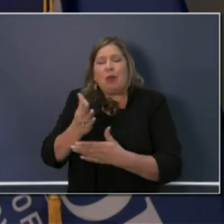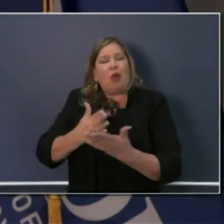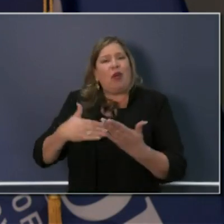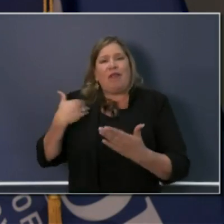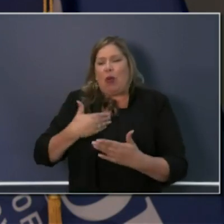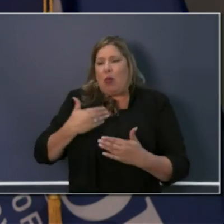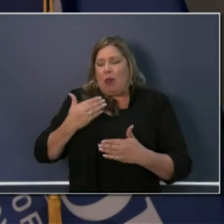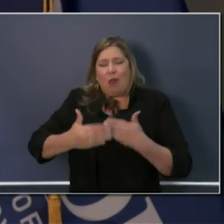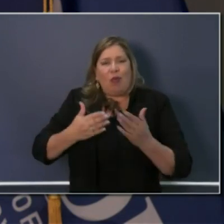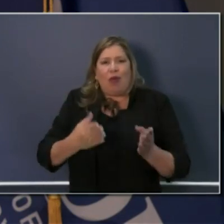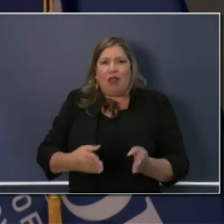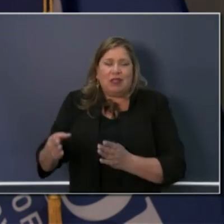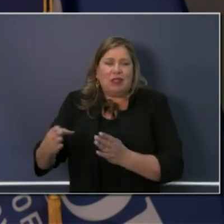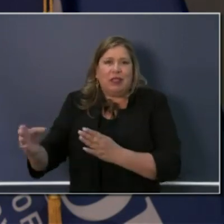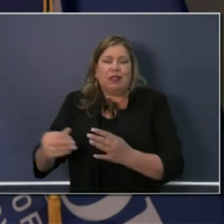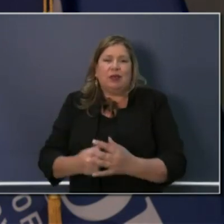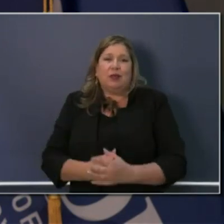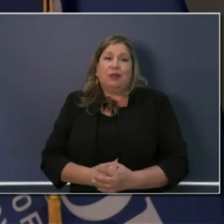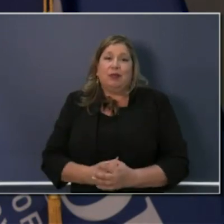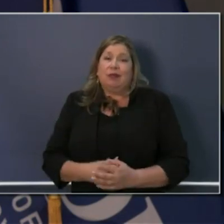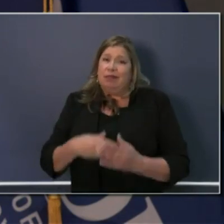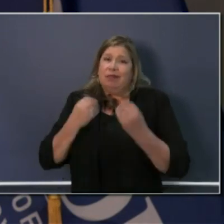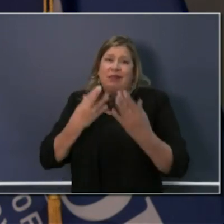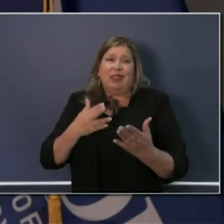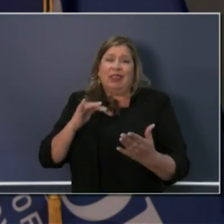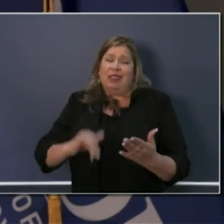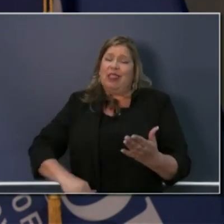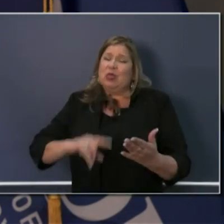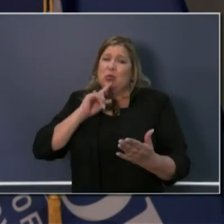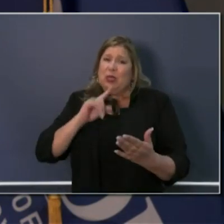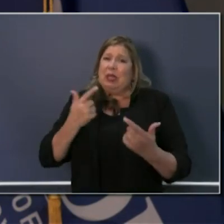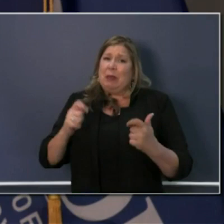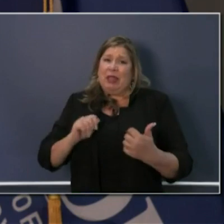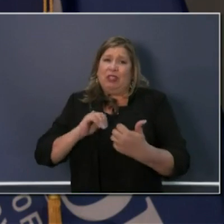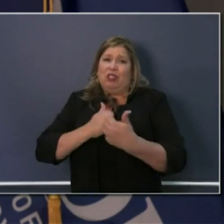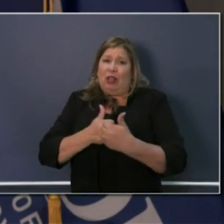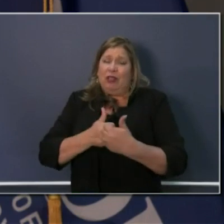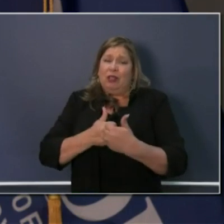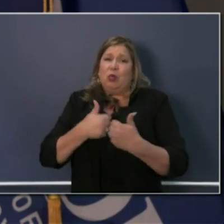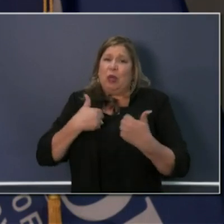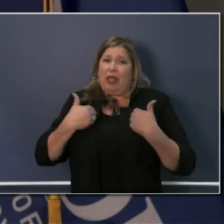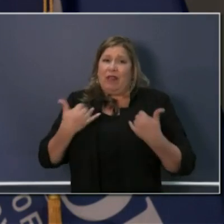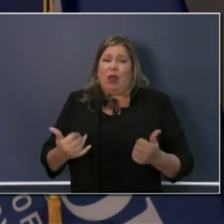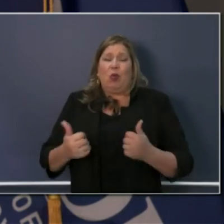with you and candid. It's one of the big challenges we have with the counties and the cities right